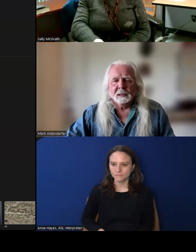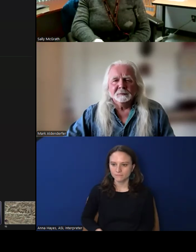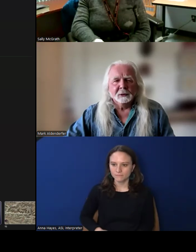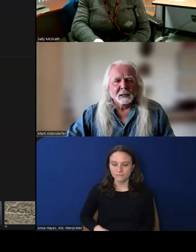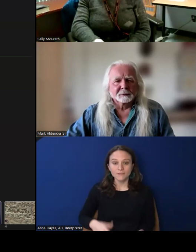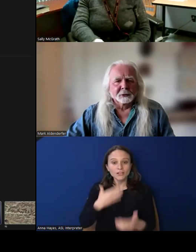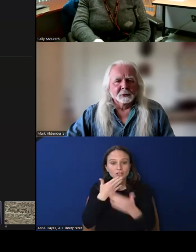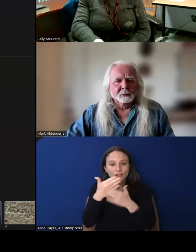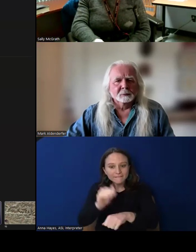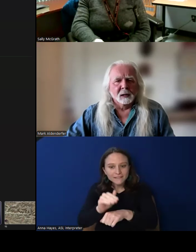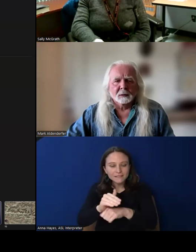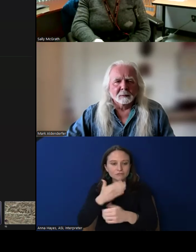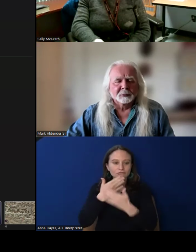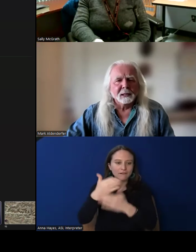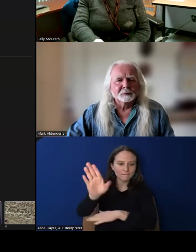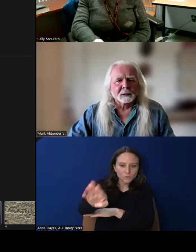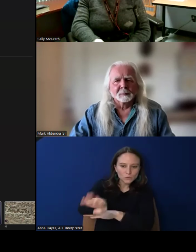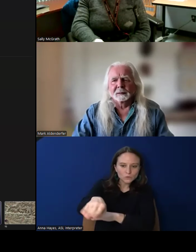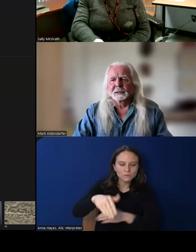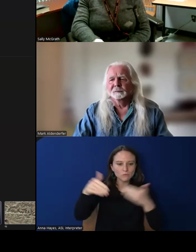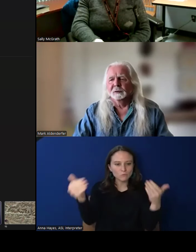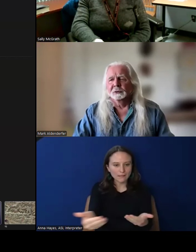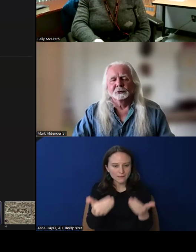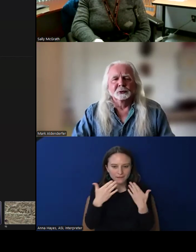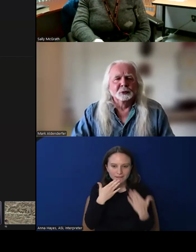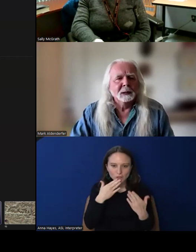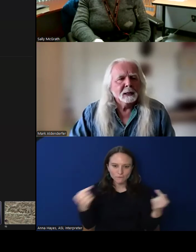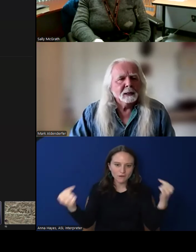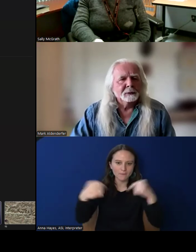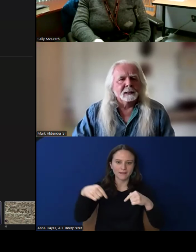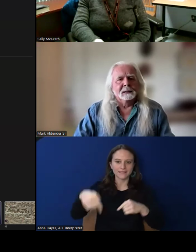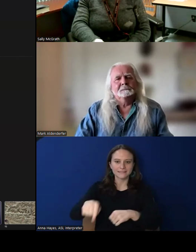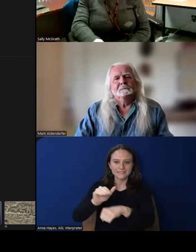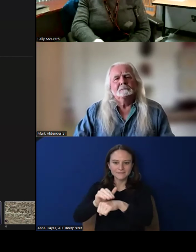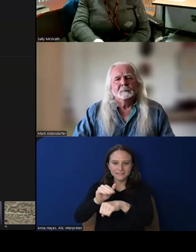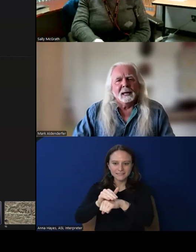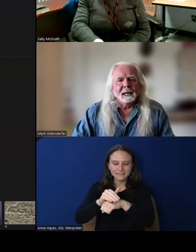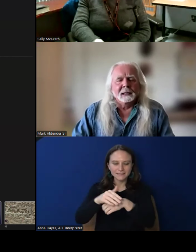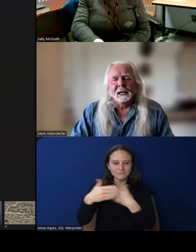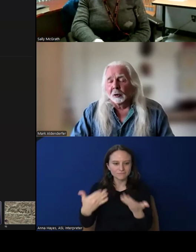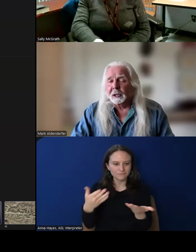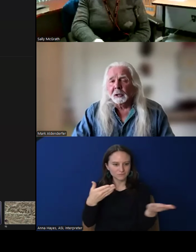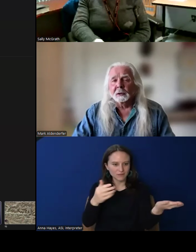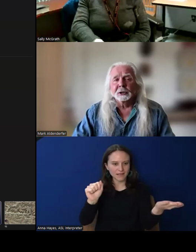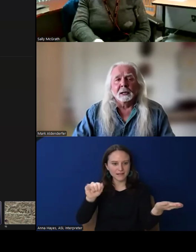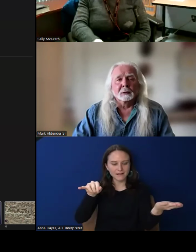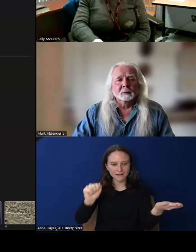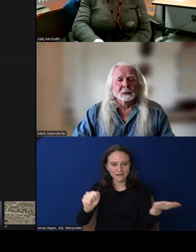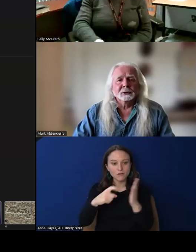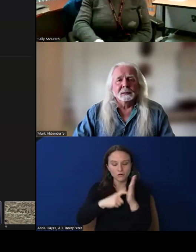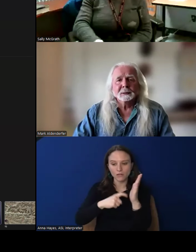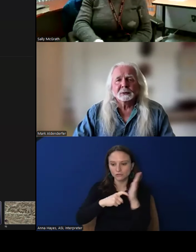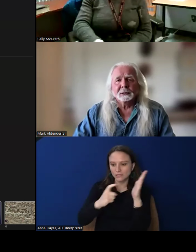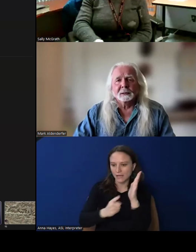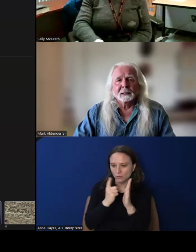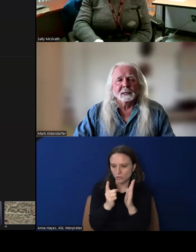Good evening, good afternoon, welcome. Thank you for coming this evening to the AIA Archaeology Hour, which